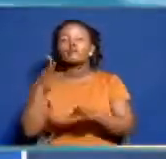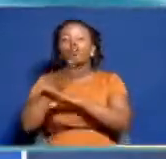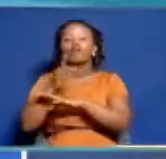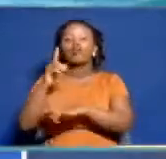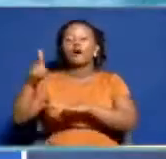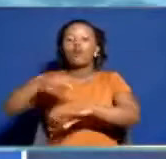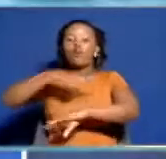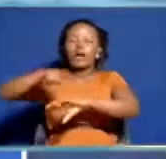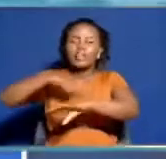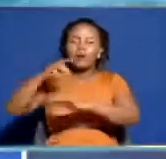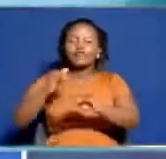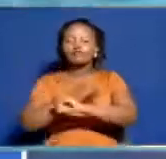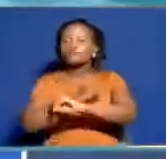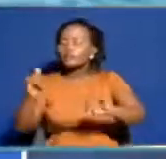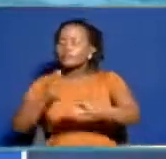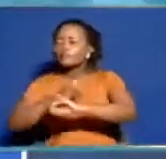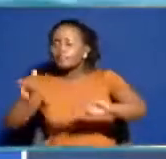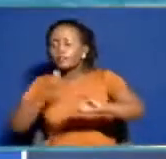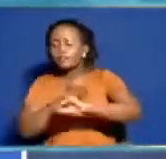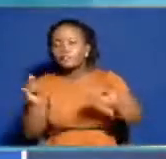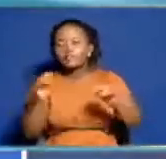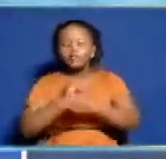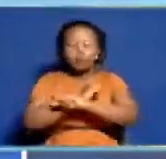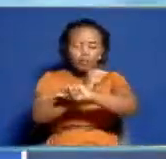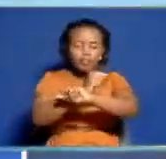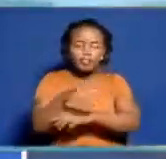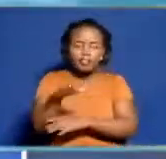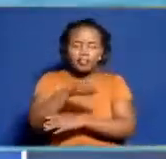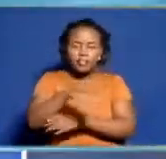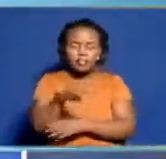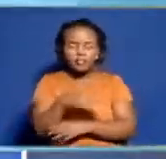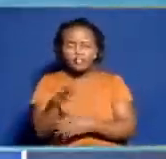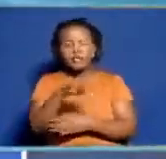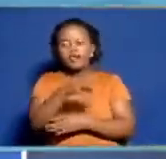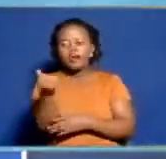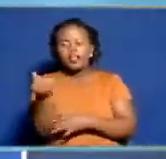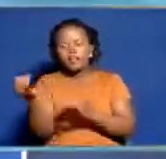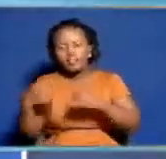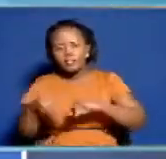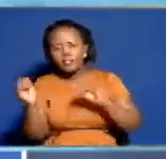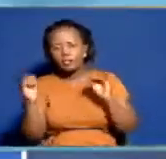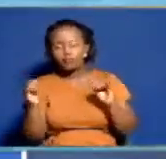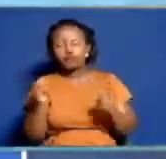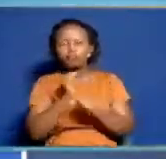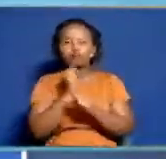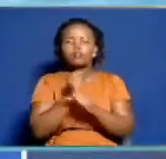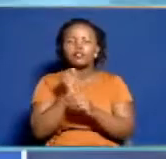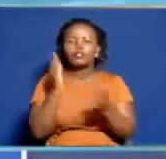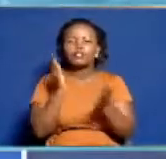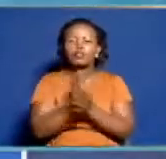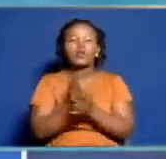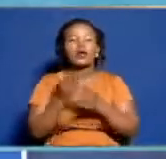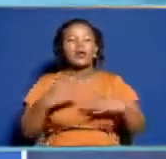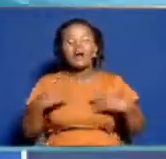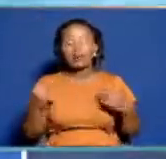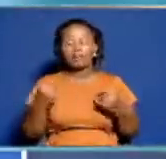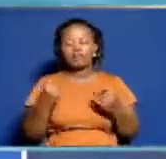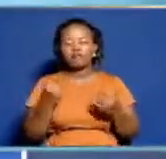cleanup of marine protected areas, and the other one did snorkeling the shallow areas to make sure there were no plastic